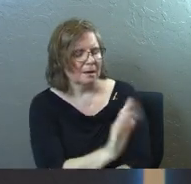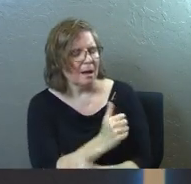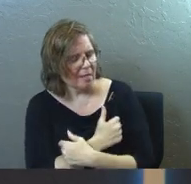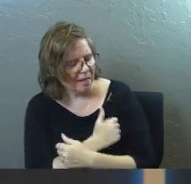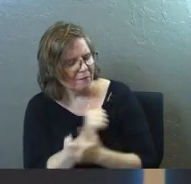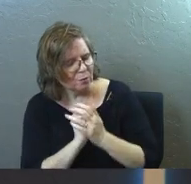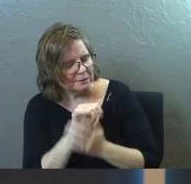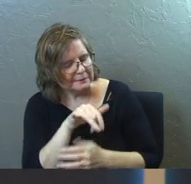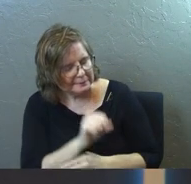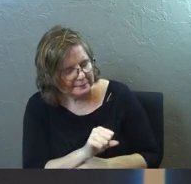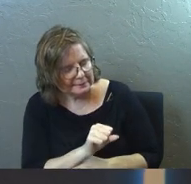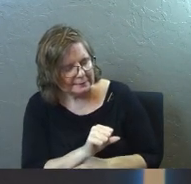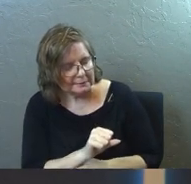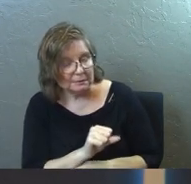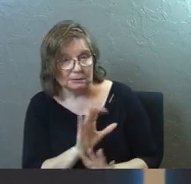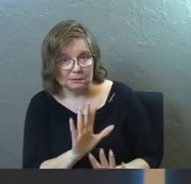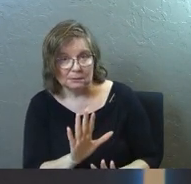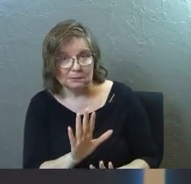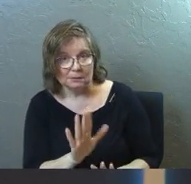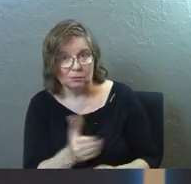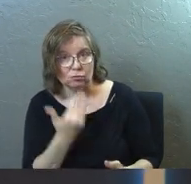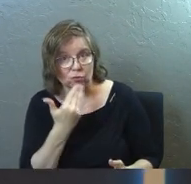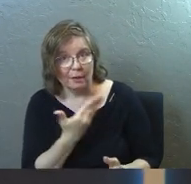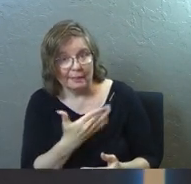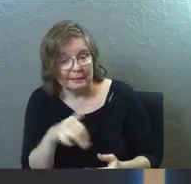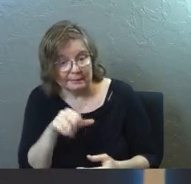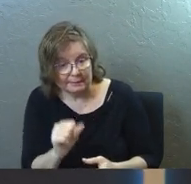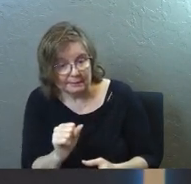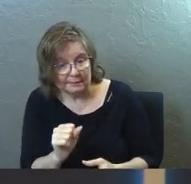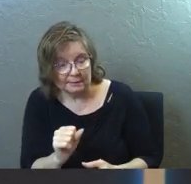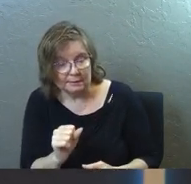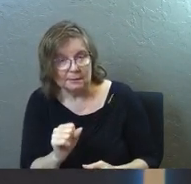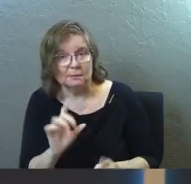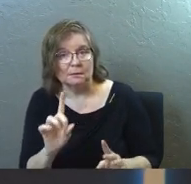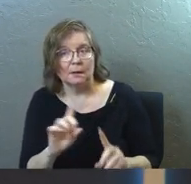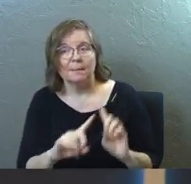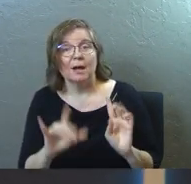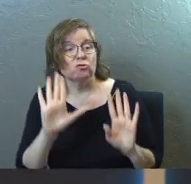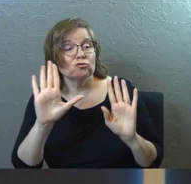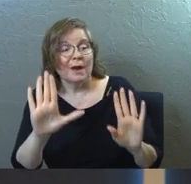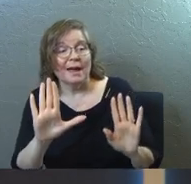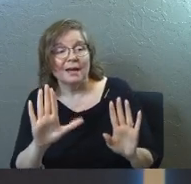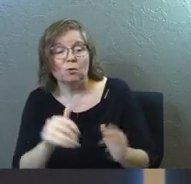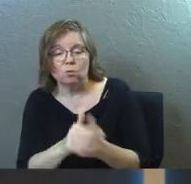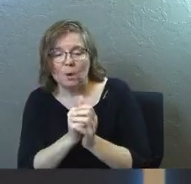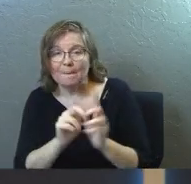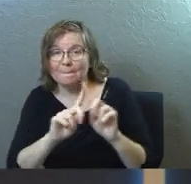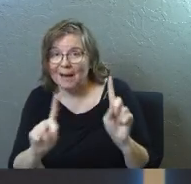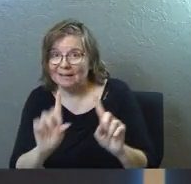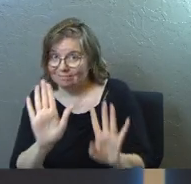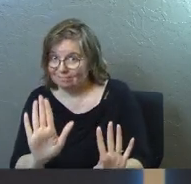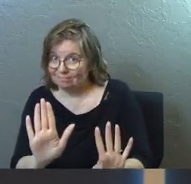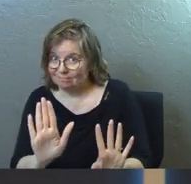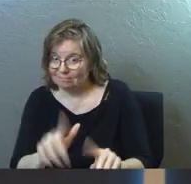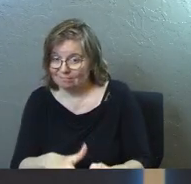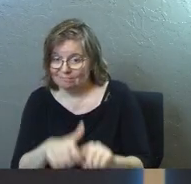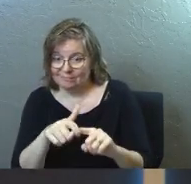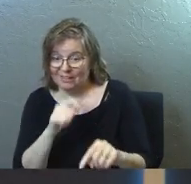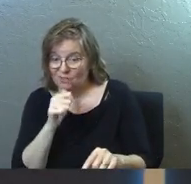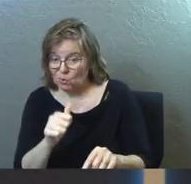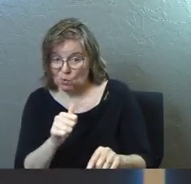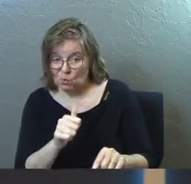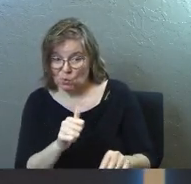love your worship. God loves our worship. Amen. And it's a good thing and God calls us to it, amen? So he's like, that's great, worship. But also, if you have not